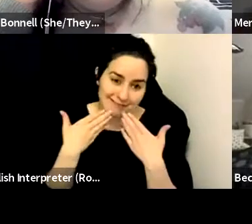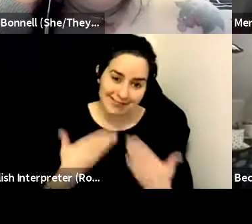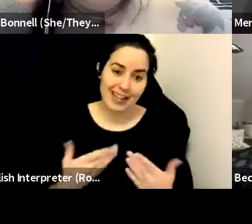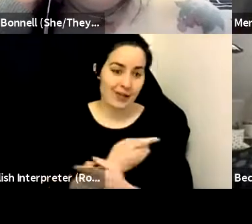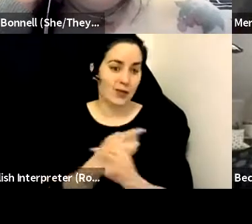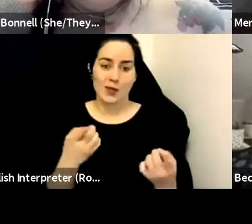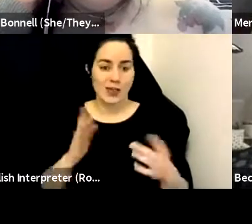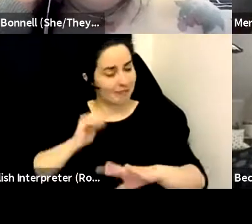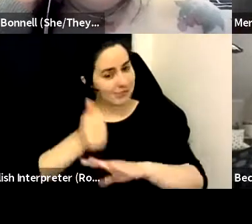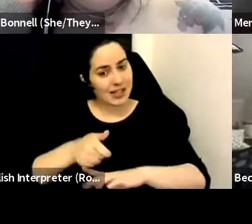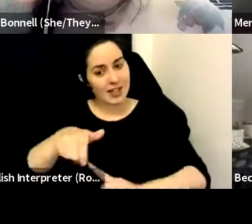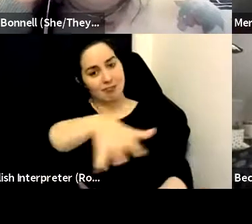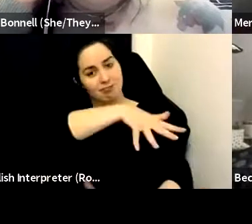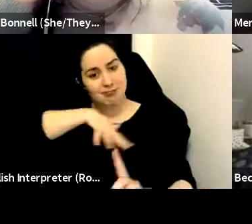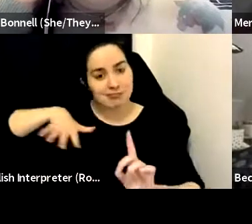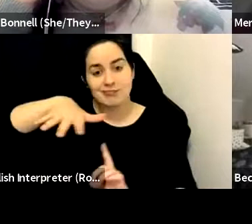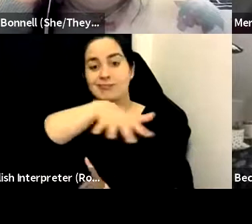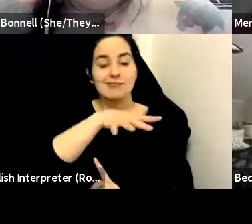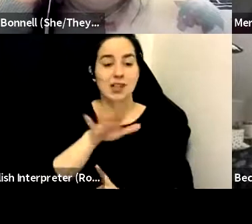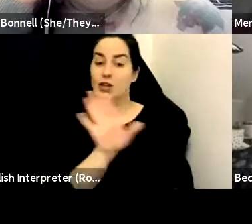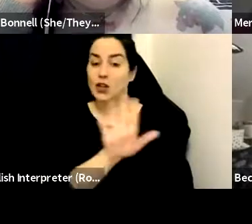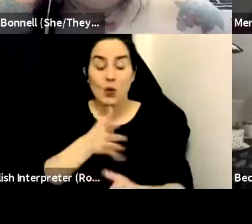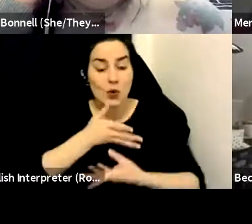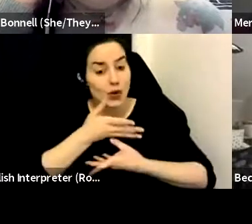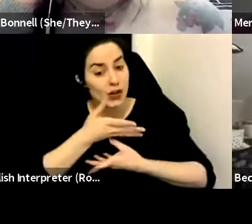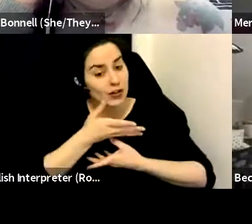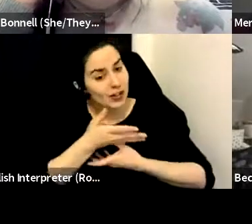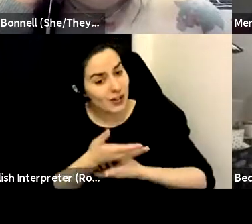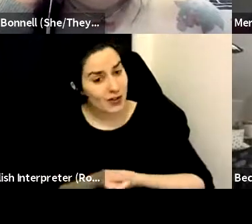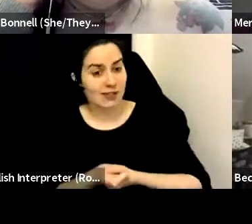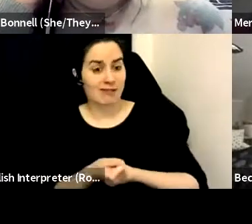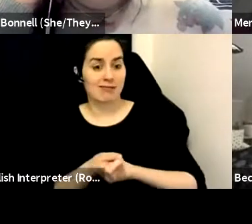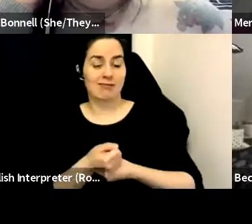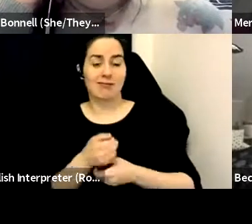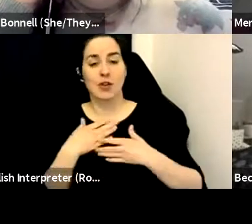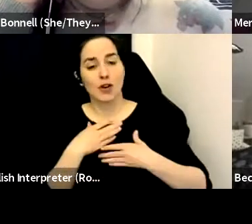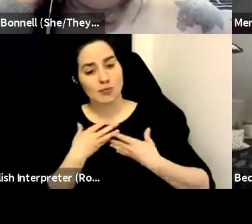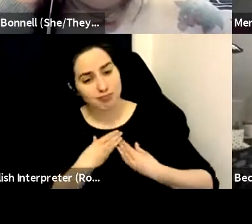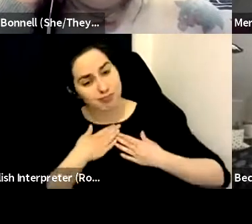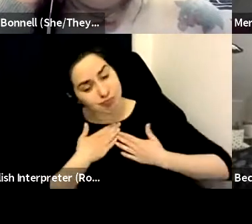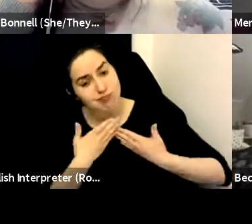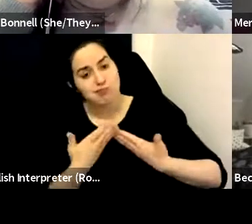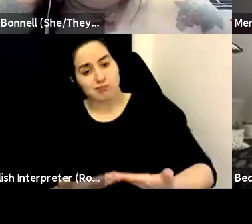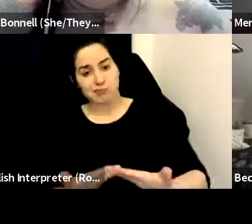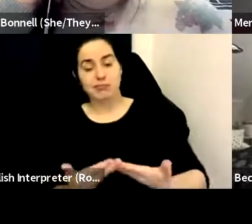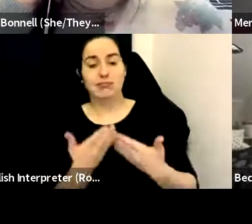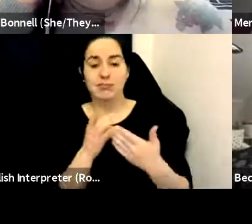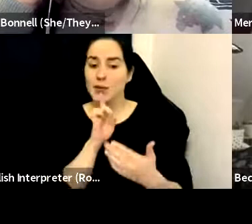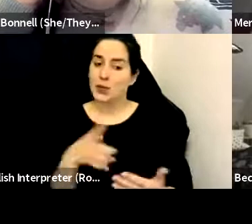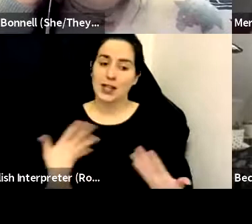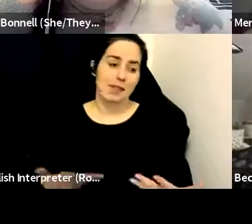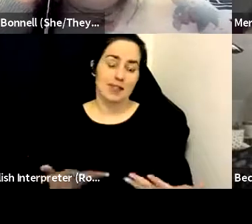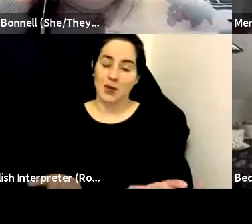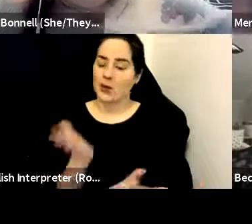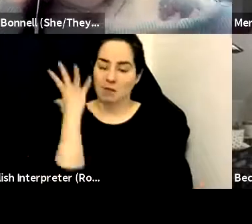this space, but also for your trust, your generosity, and just really being so